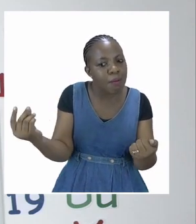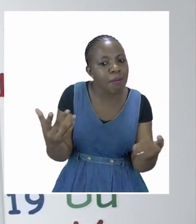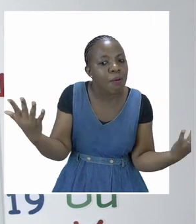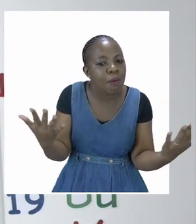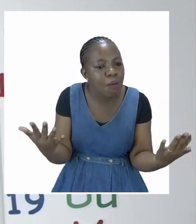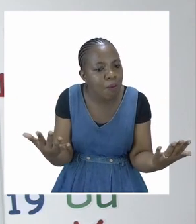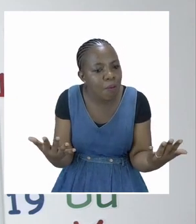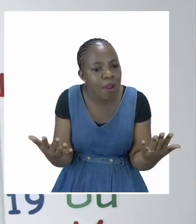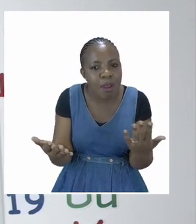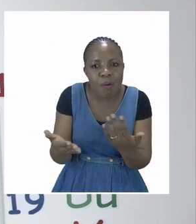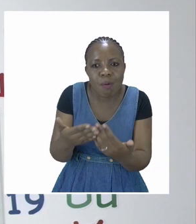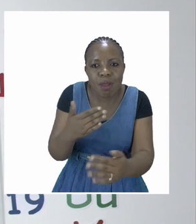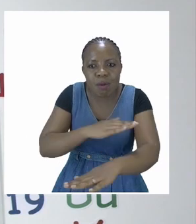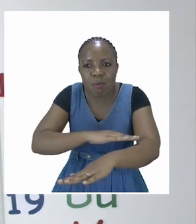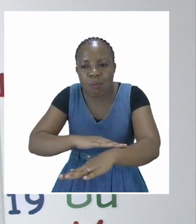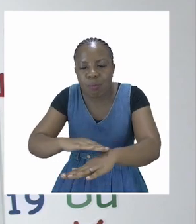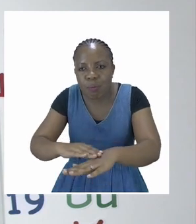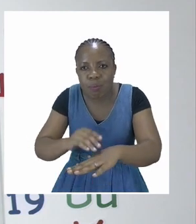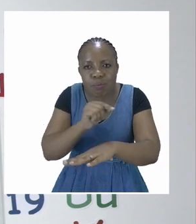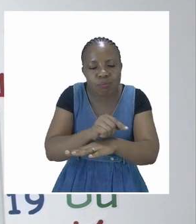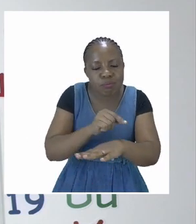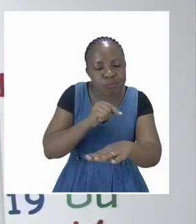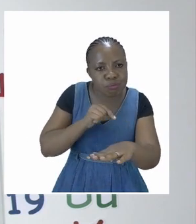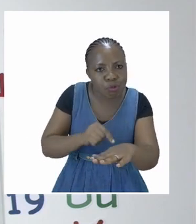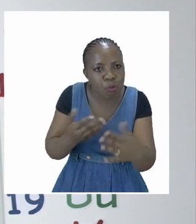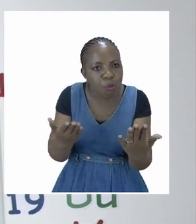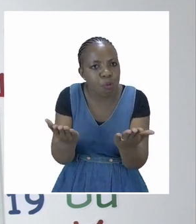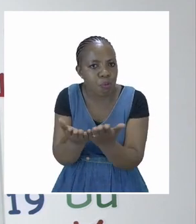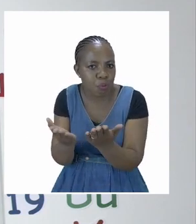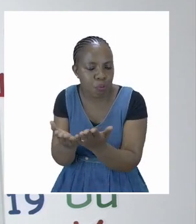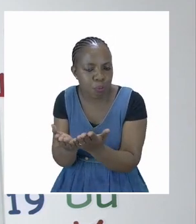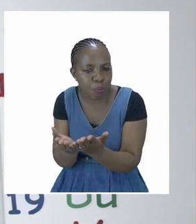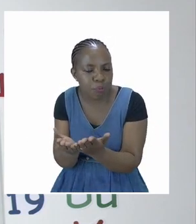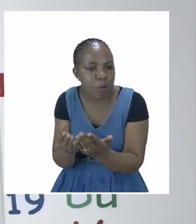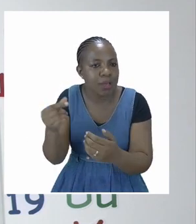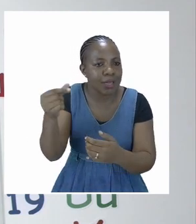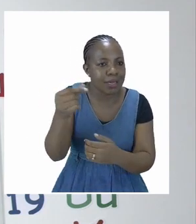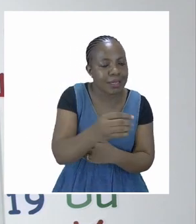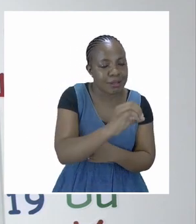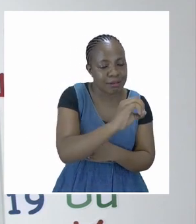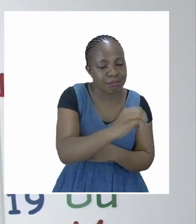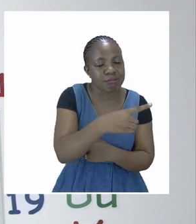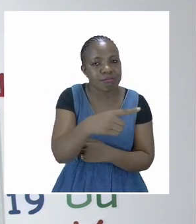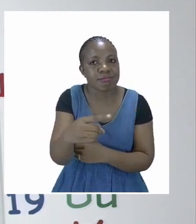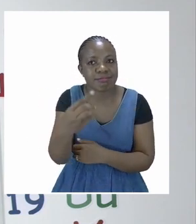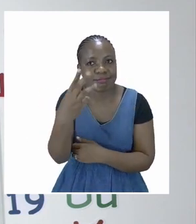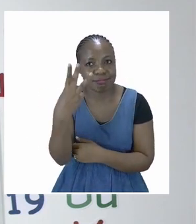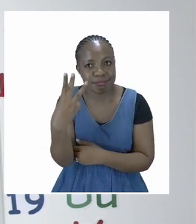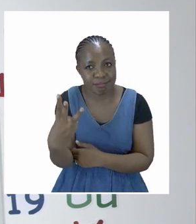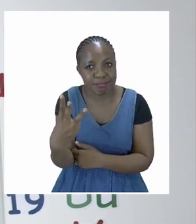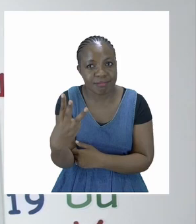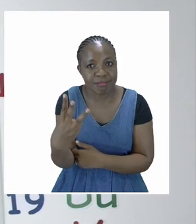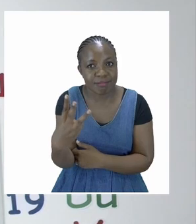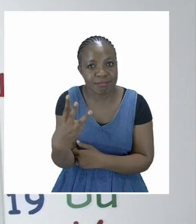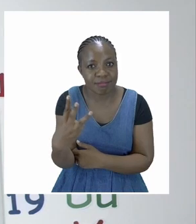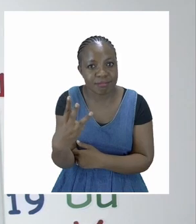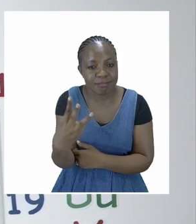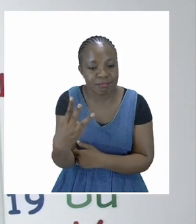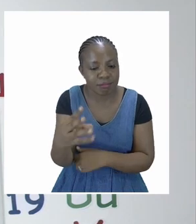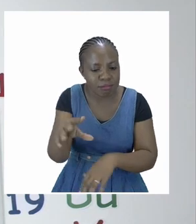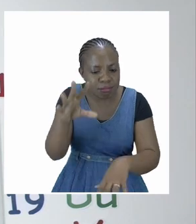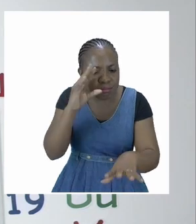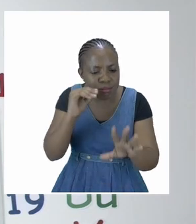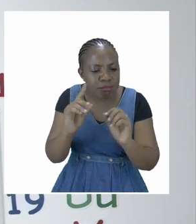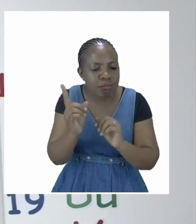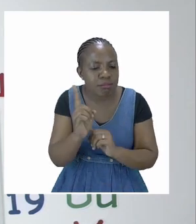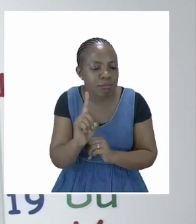to Thursday for pre-primary up until grade 3. The lessons are for listening